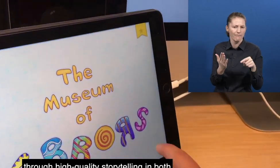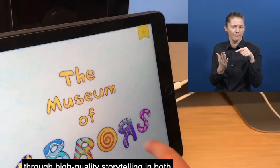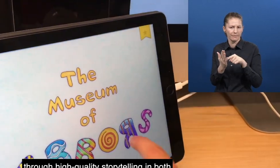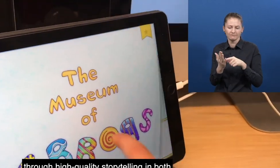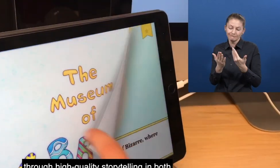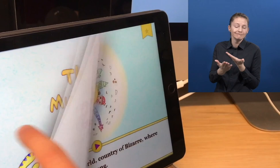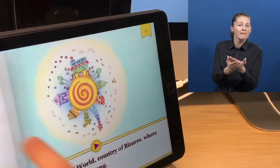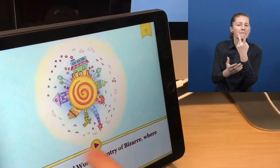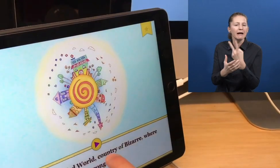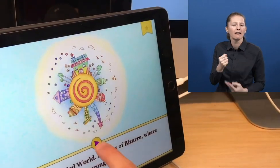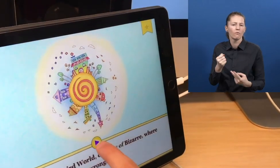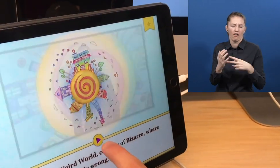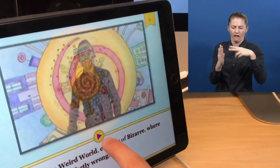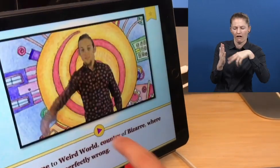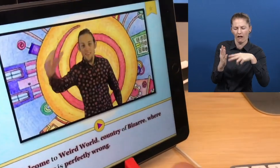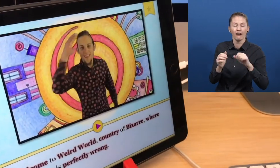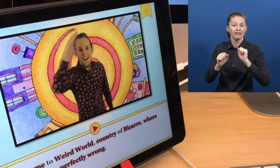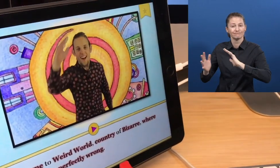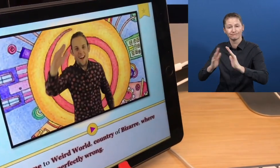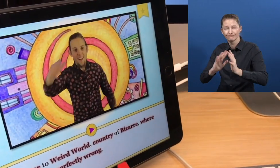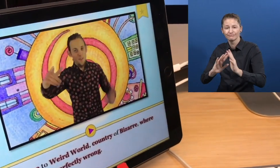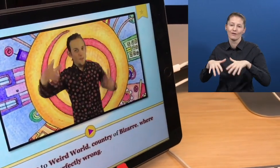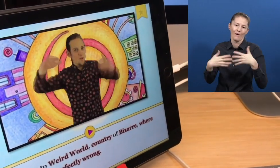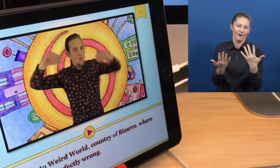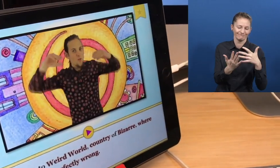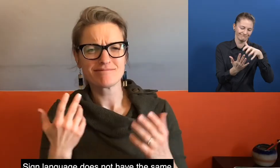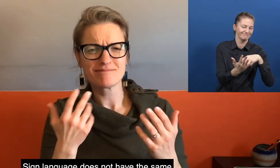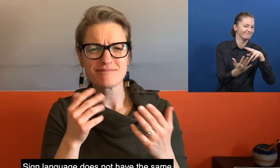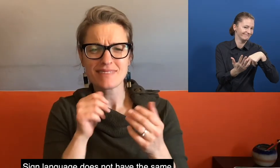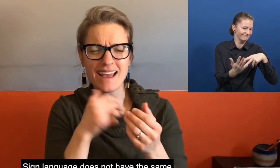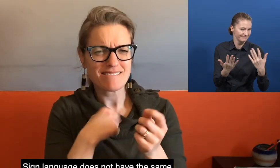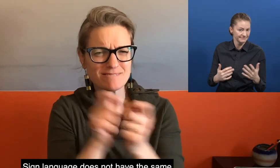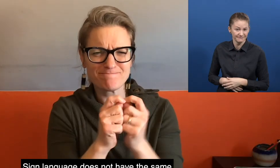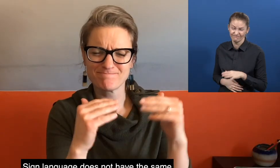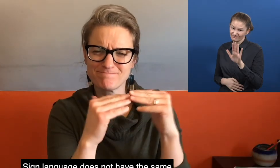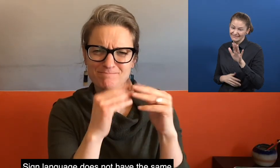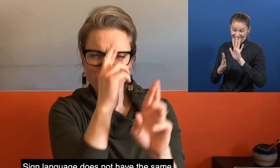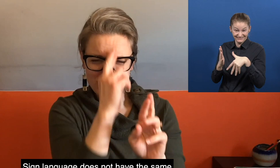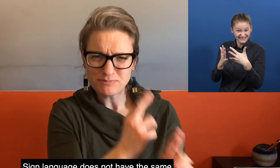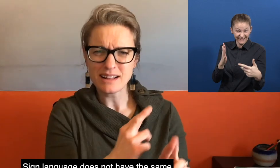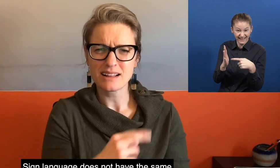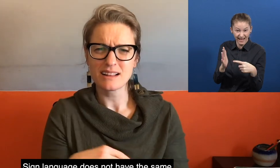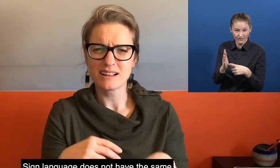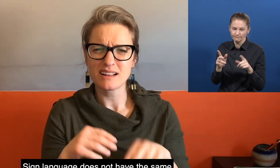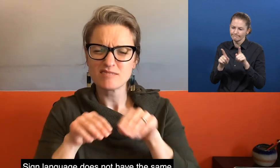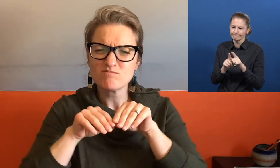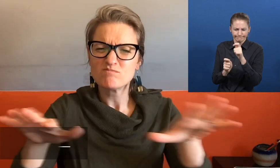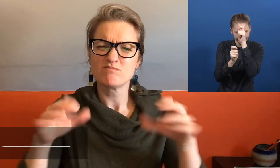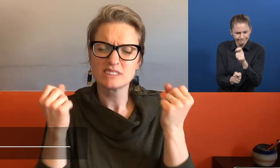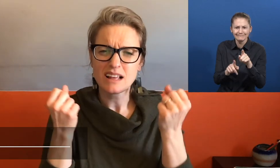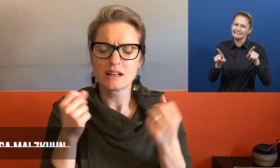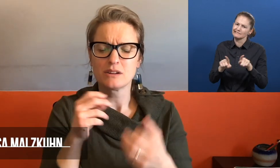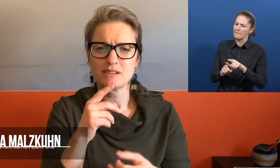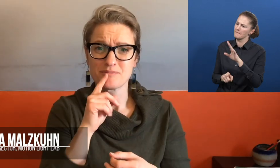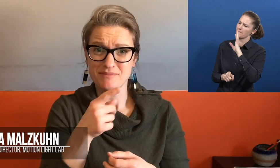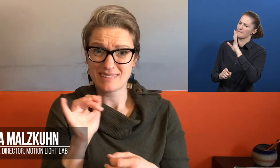printed text. Someone presses play on a tablet. A woman uses sign language. Sign language doesn't have the same respect as